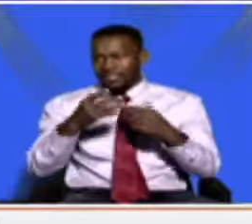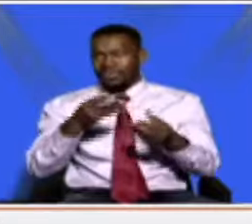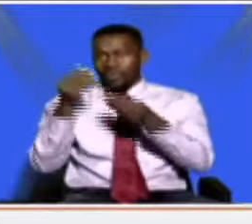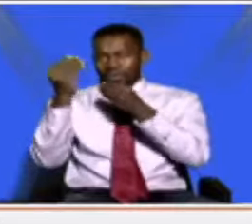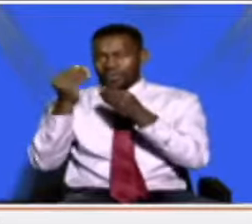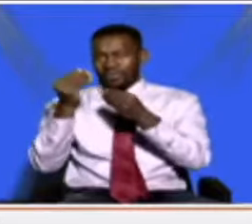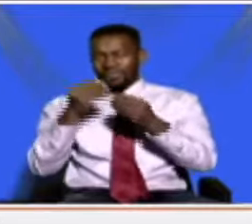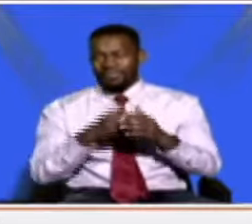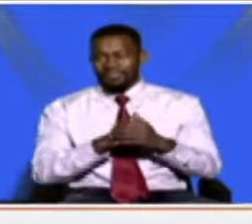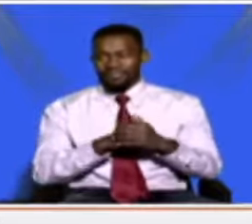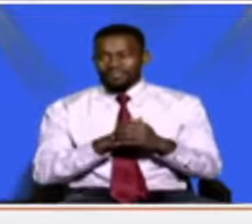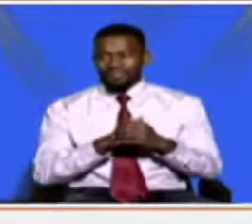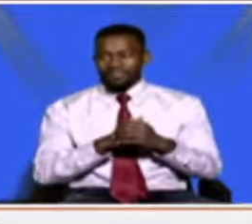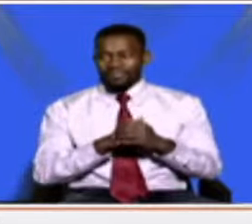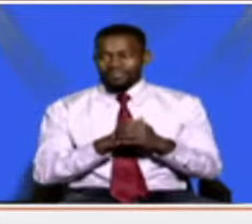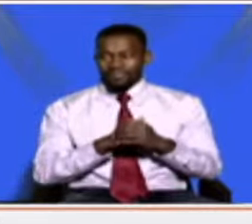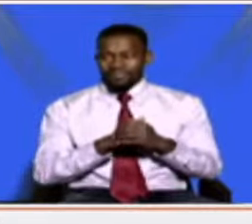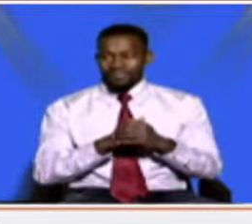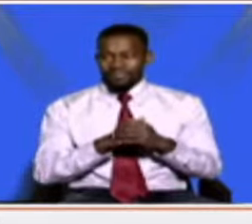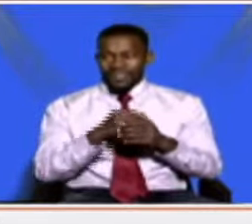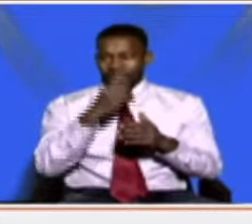midnight.